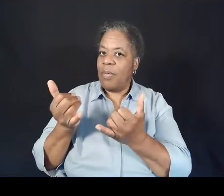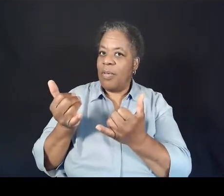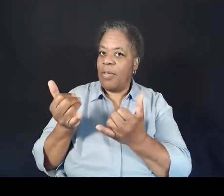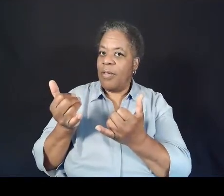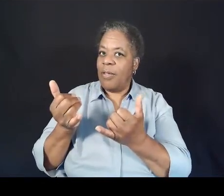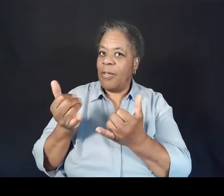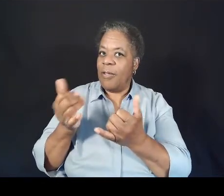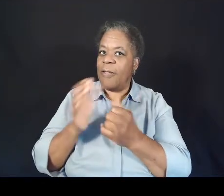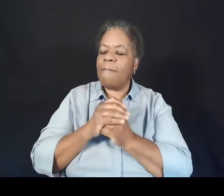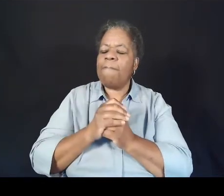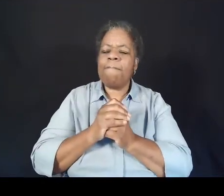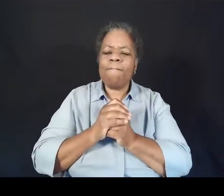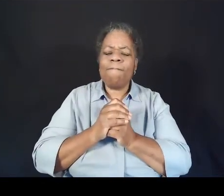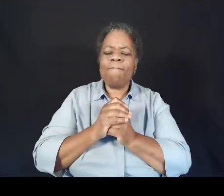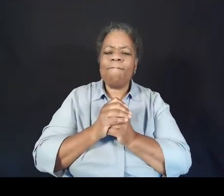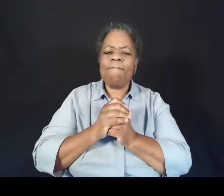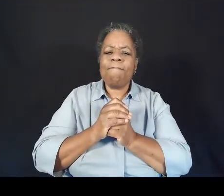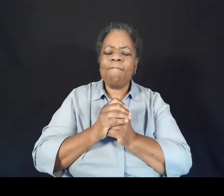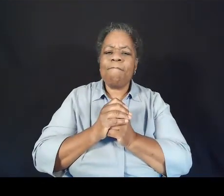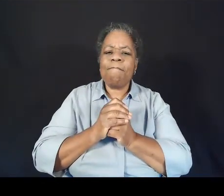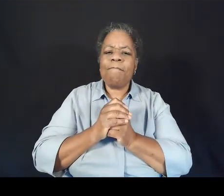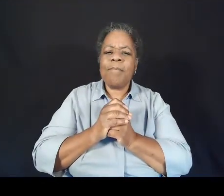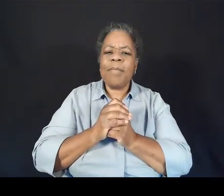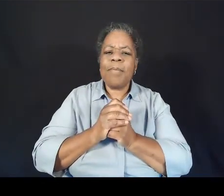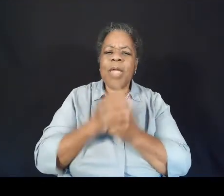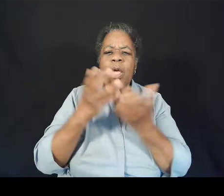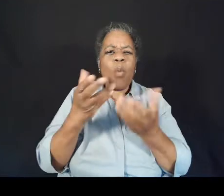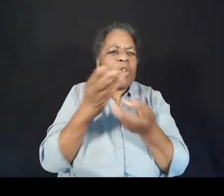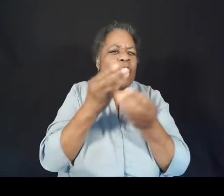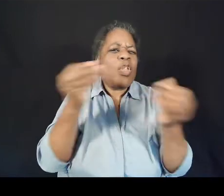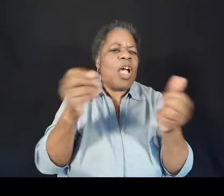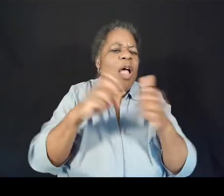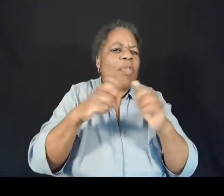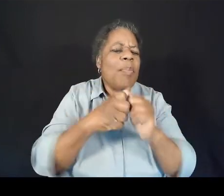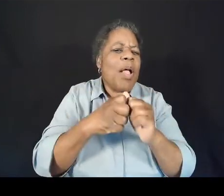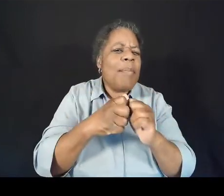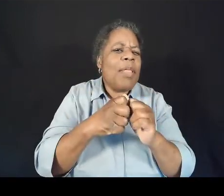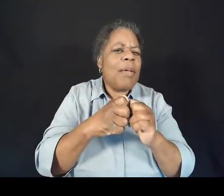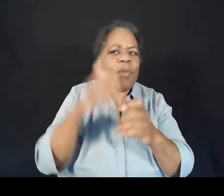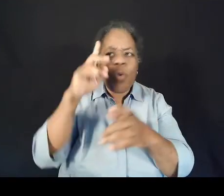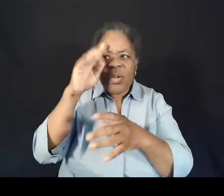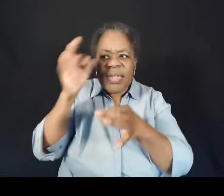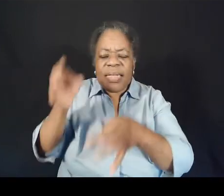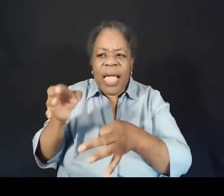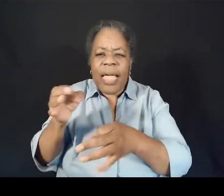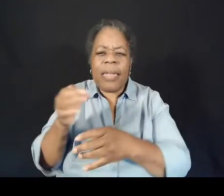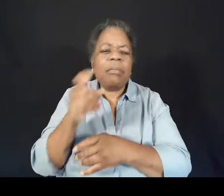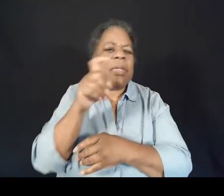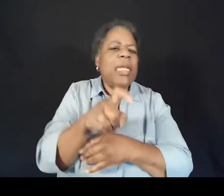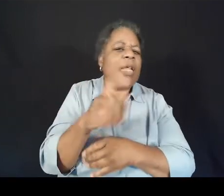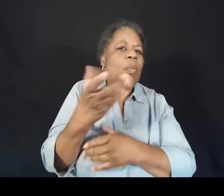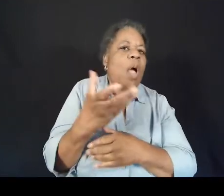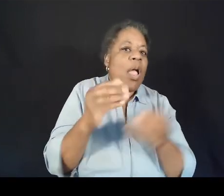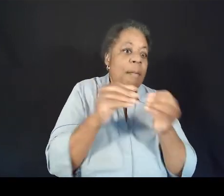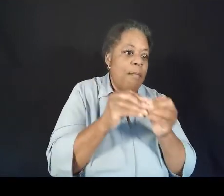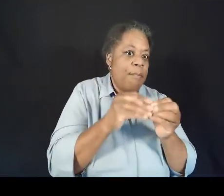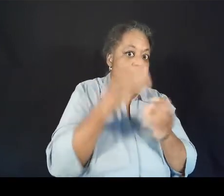What do you need to solve that problem or make that decision? More knowledge?